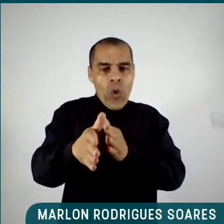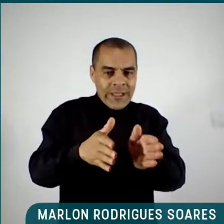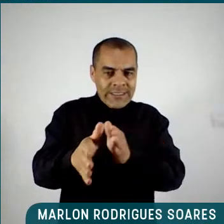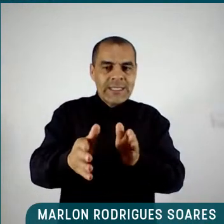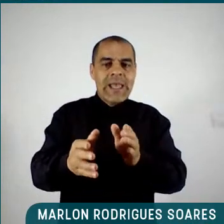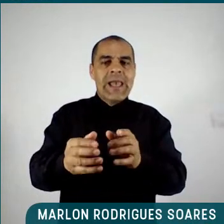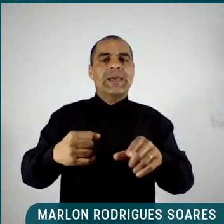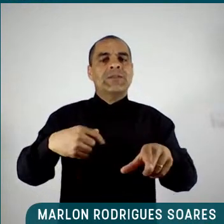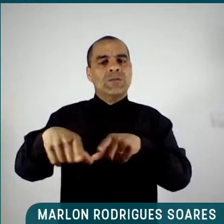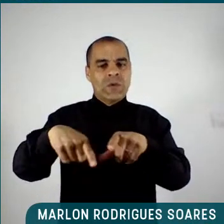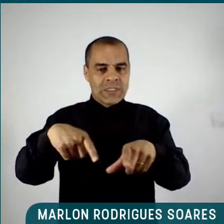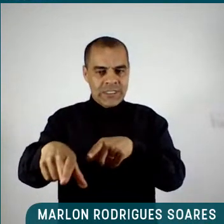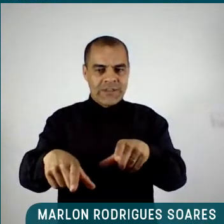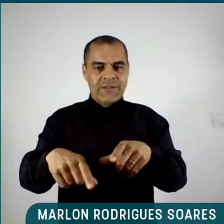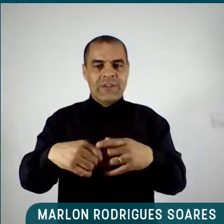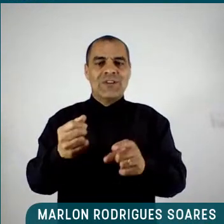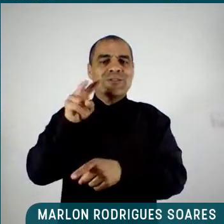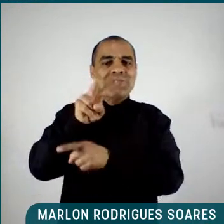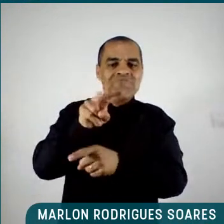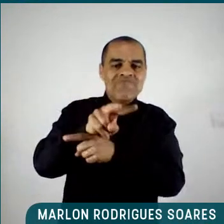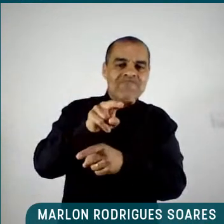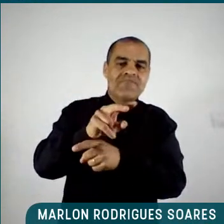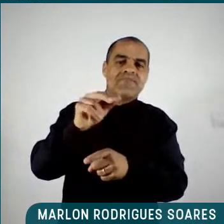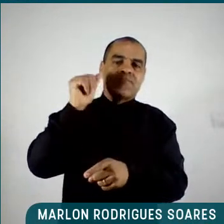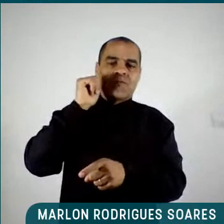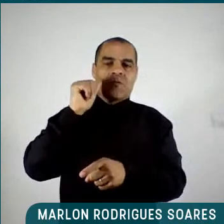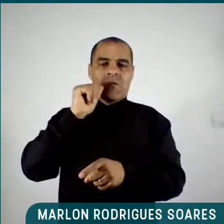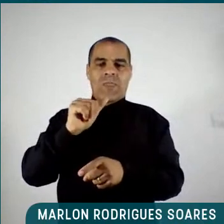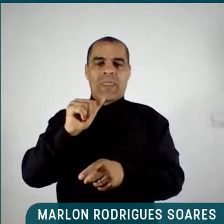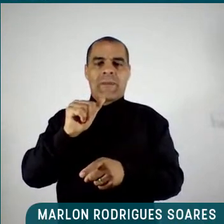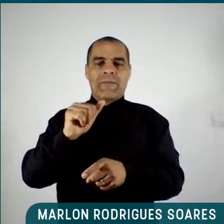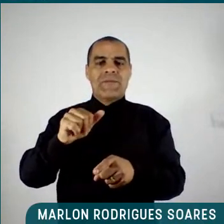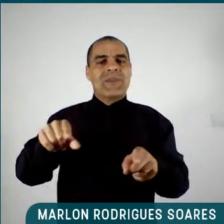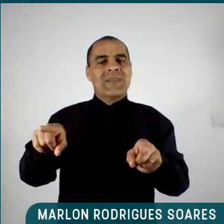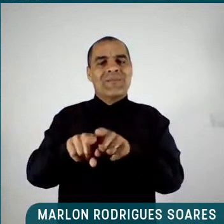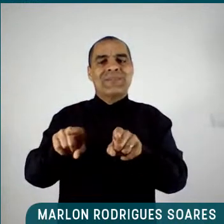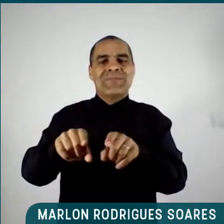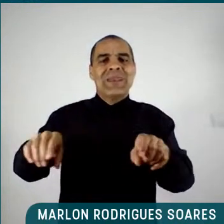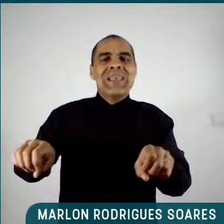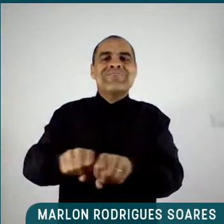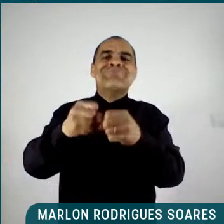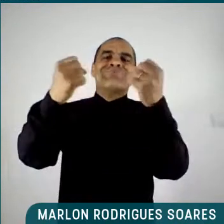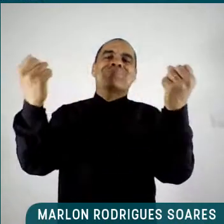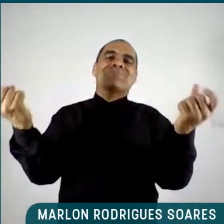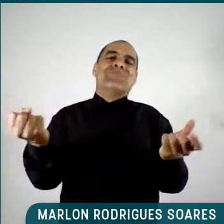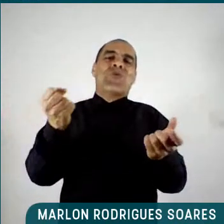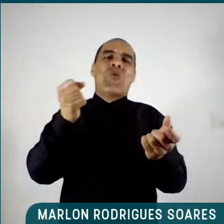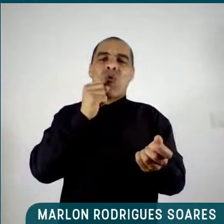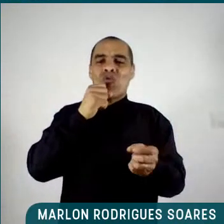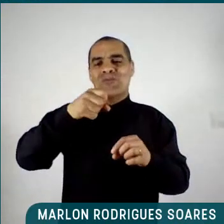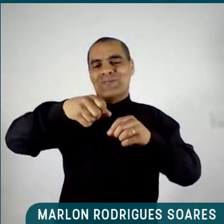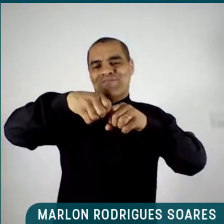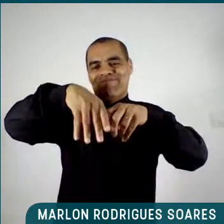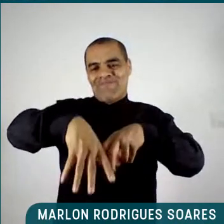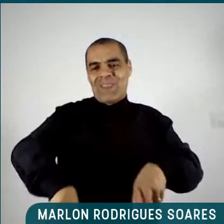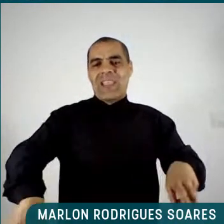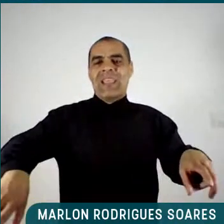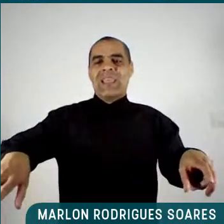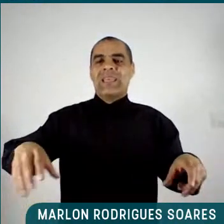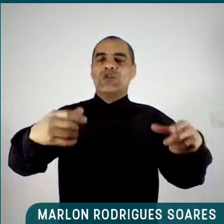the pandemic impacted the access to services, and also the